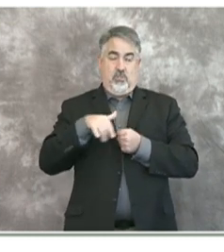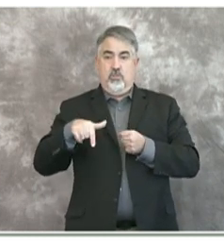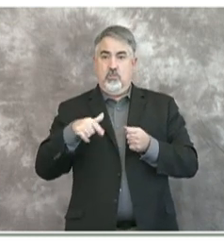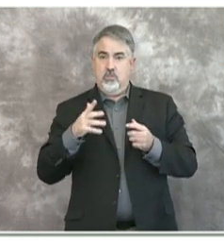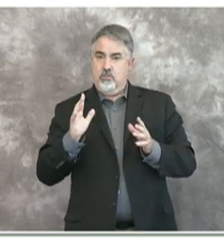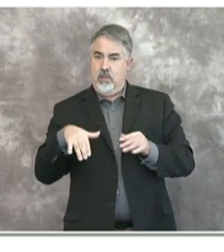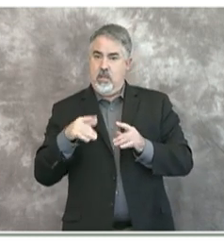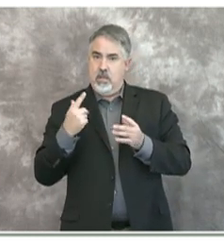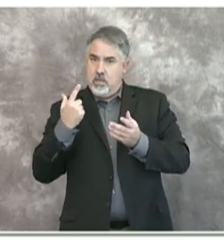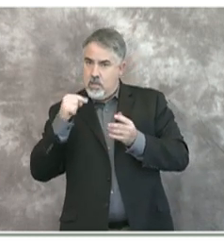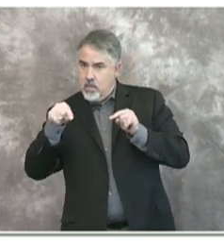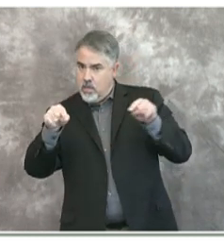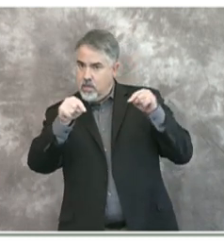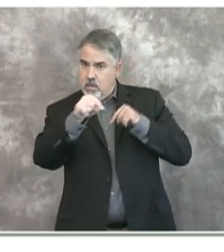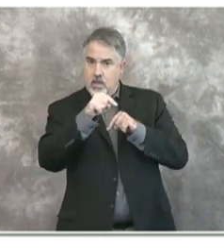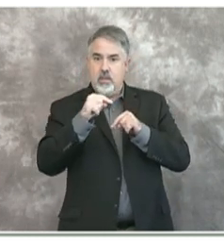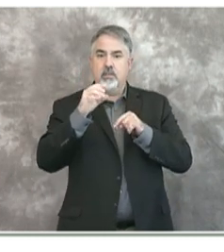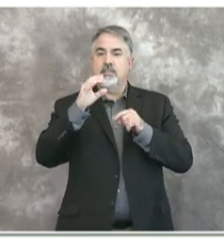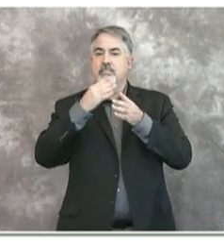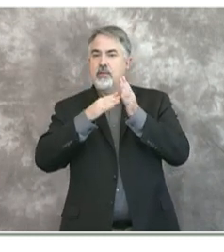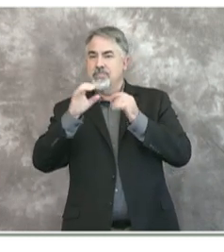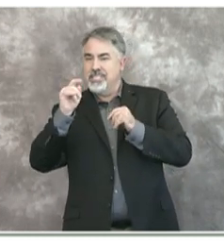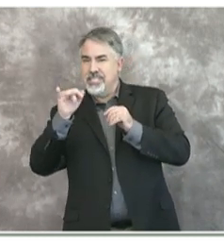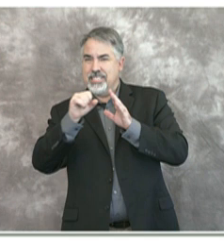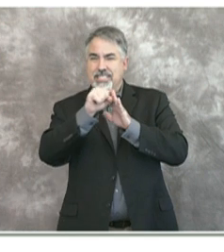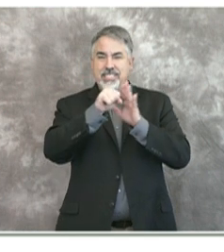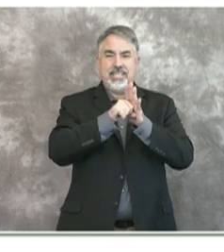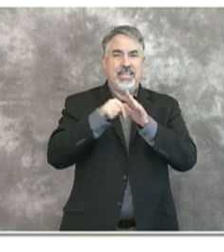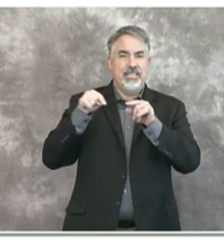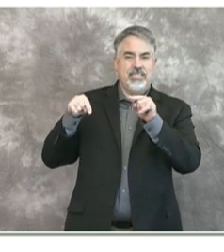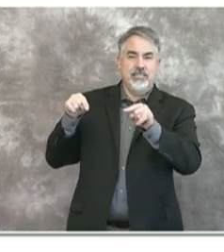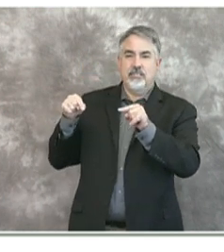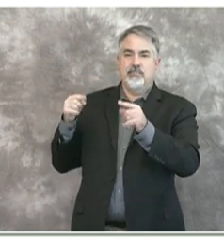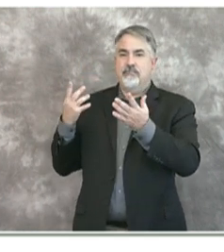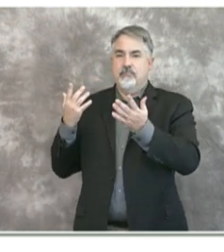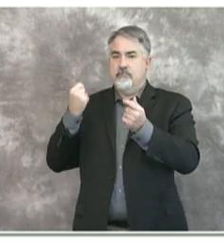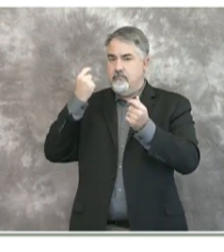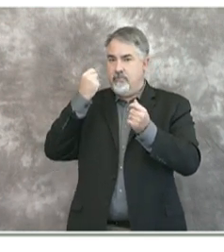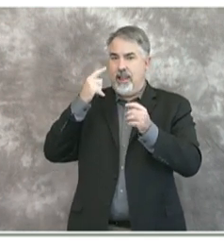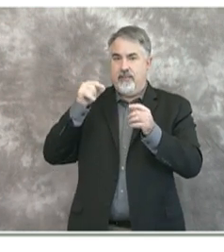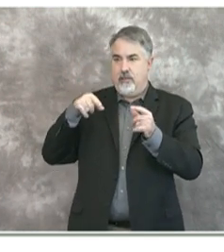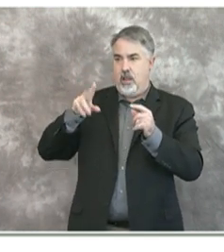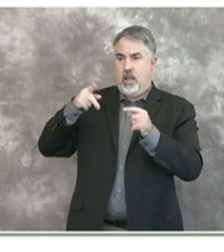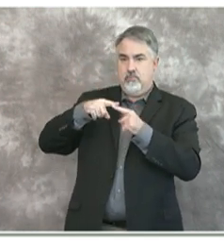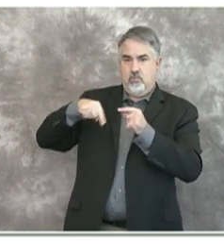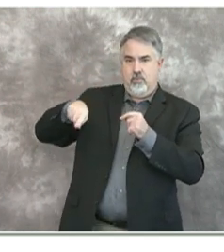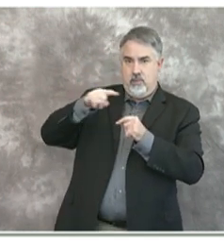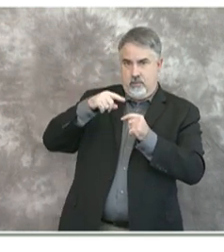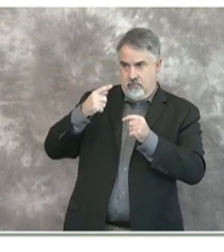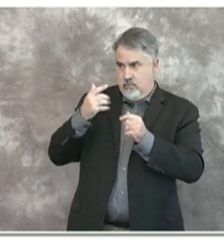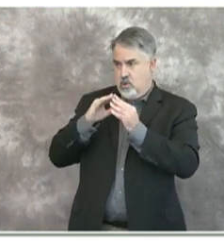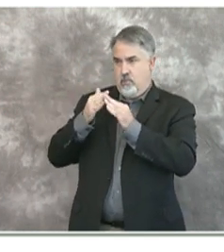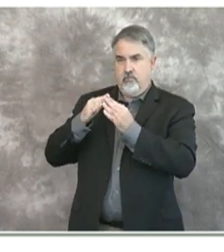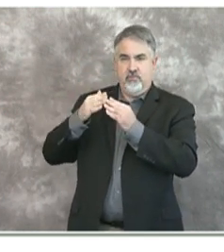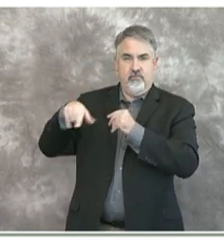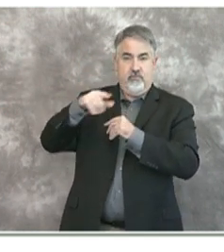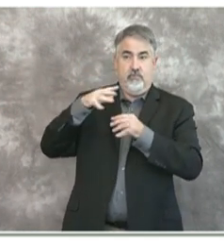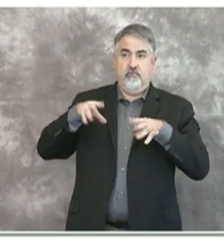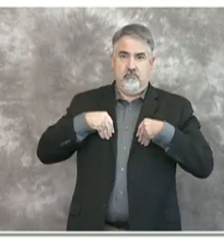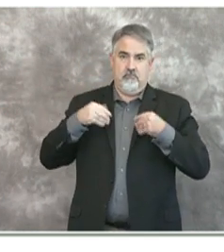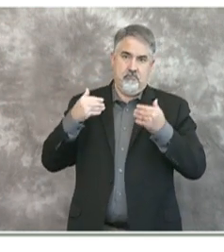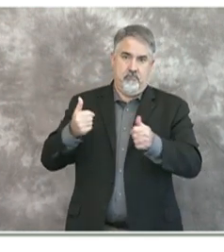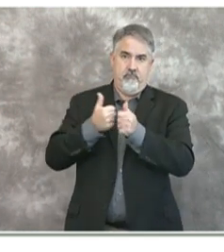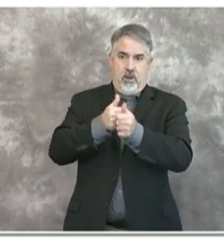are operated by cities or the state of California. So it will be up to each jurisdiction whether they will open their